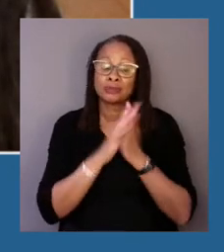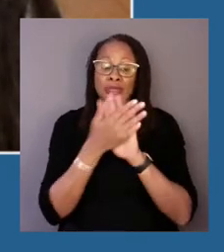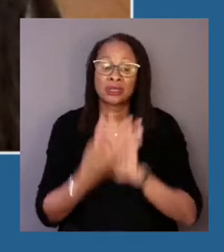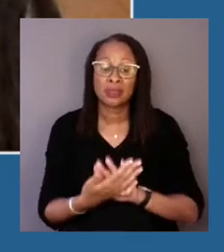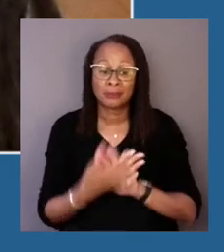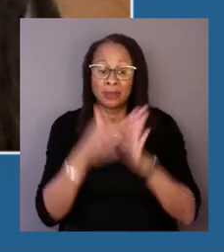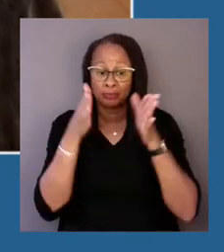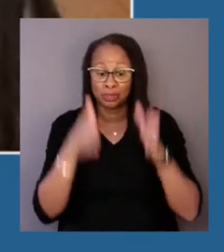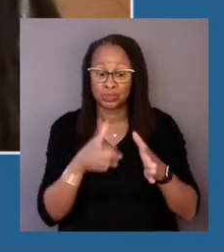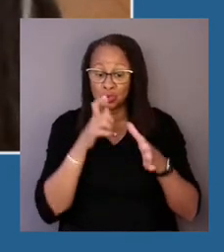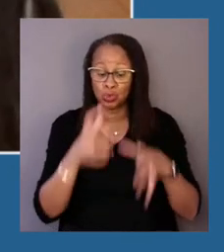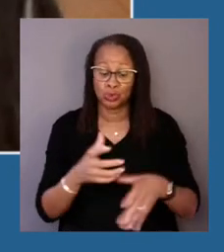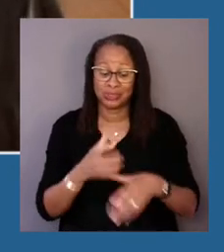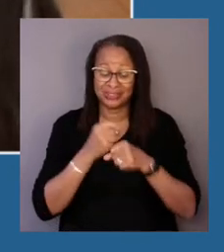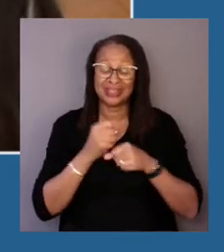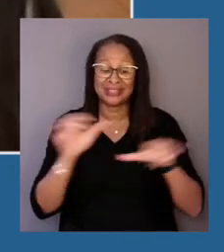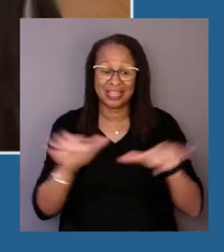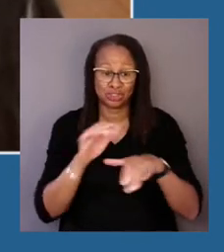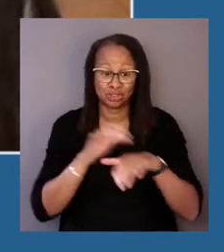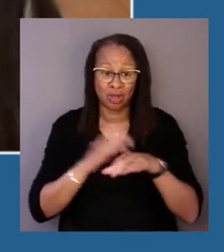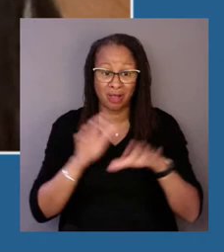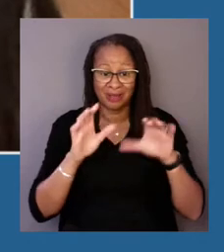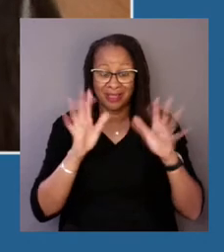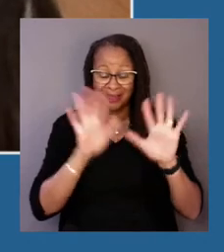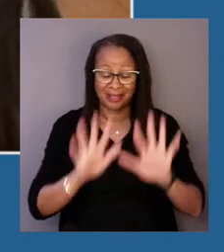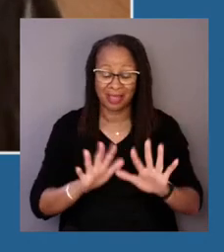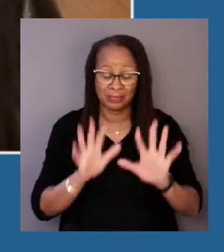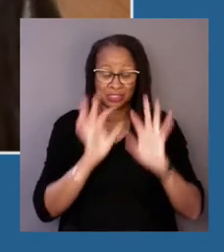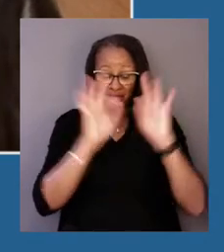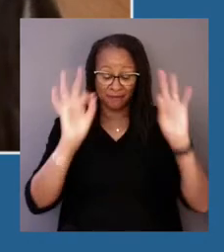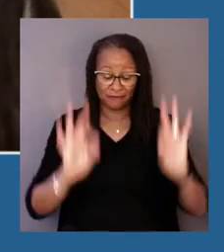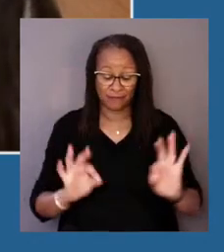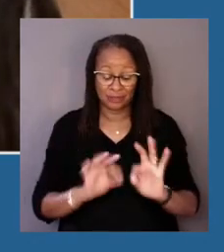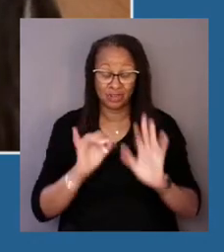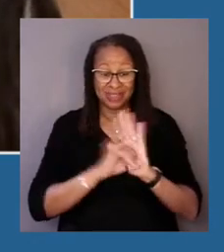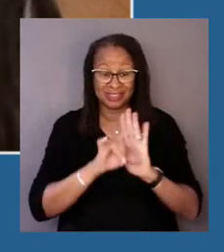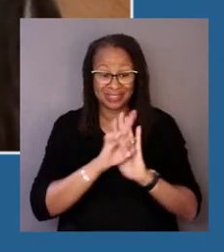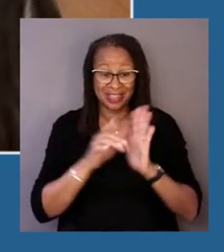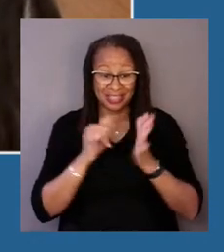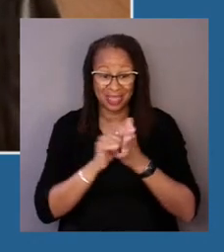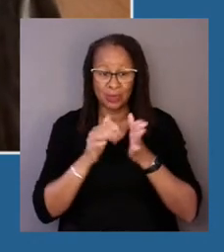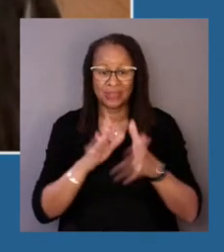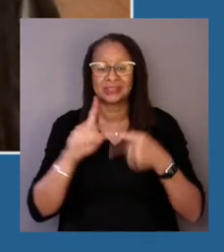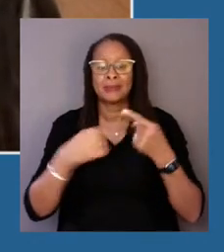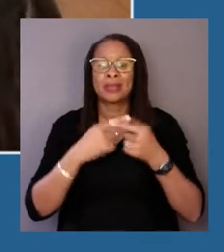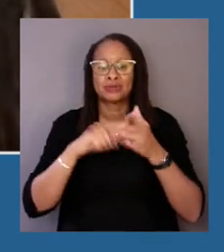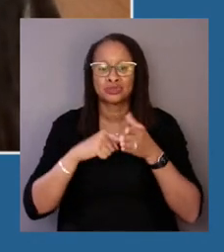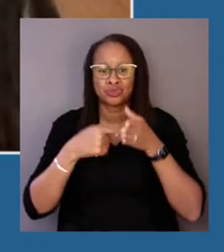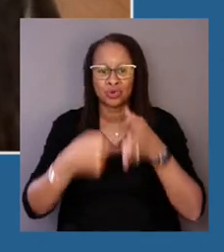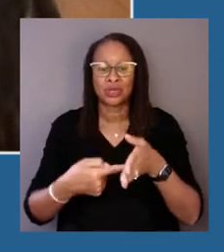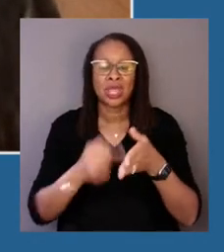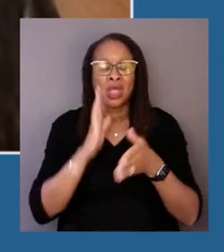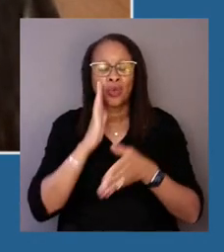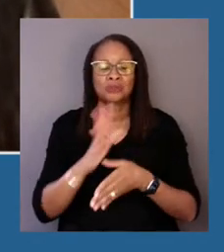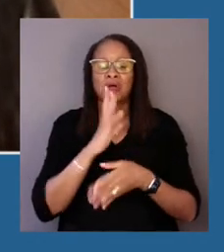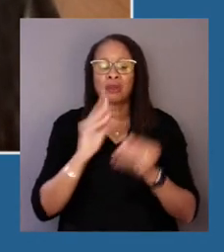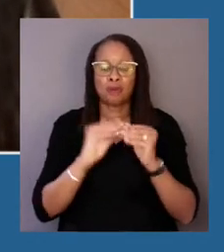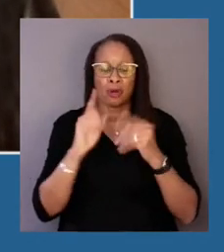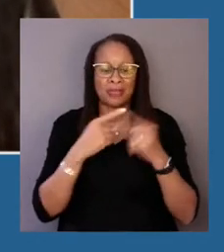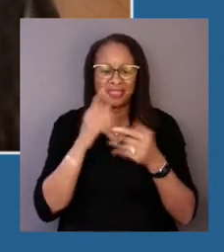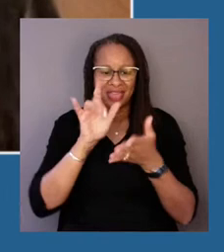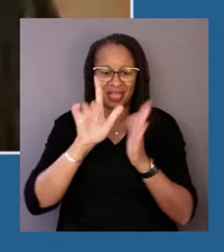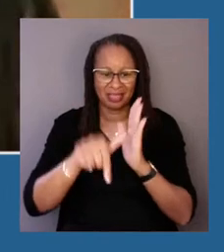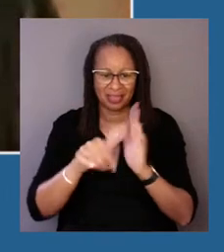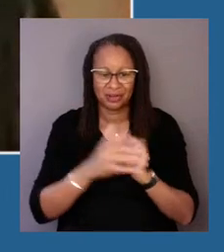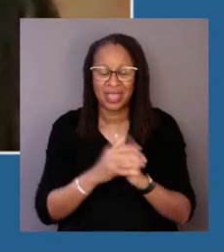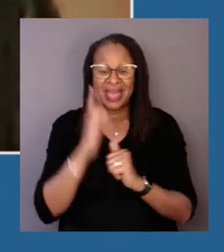takes action on climate and frames your own identity in that way, it's about getting started. And we'll have more to say on that later. But I think your posters